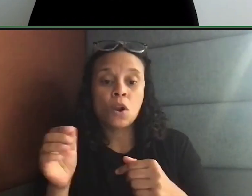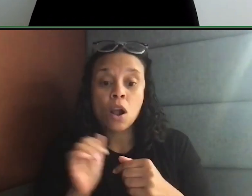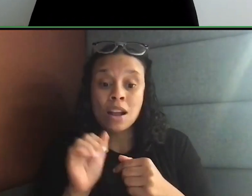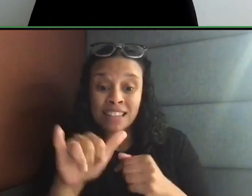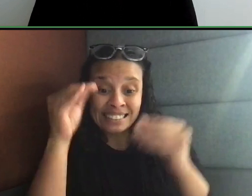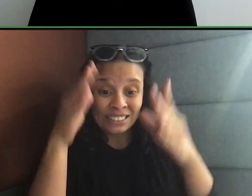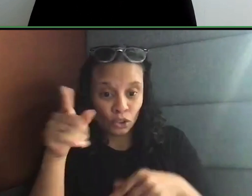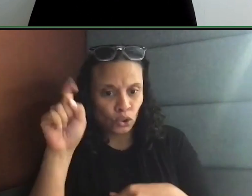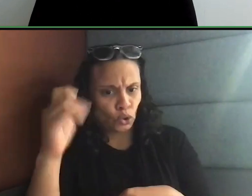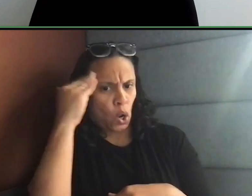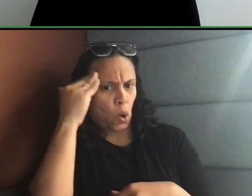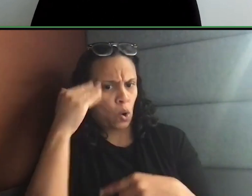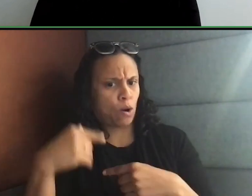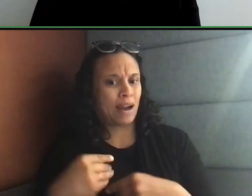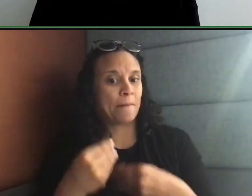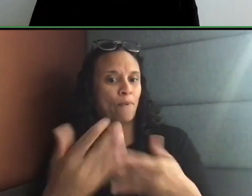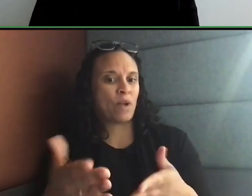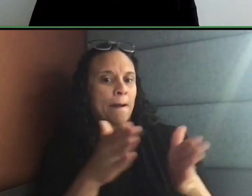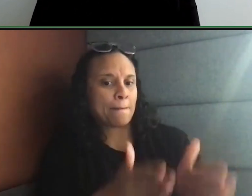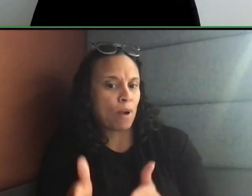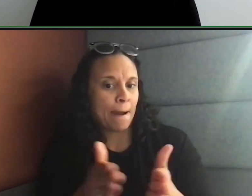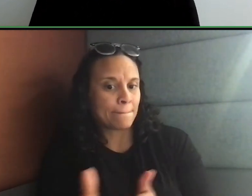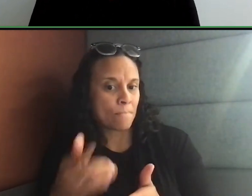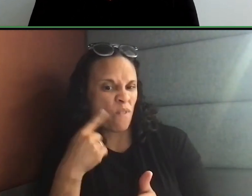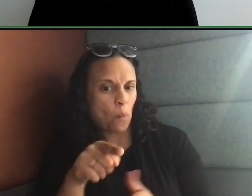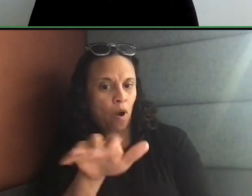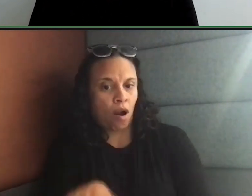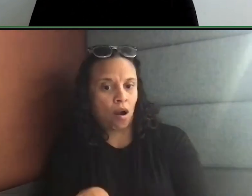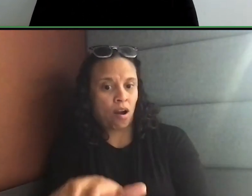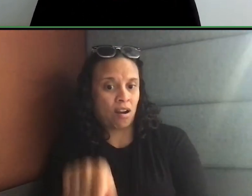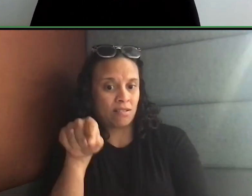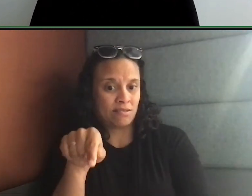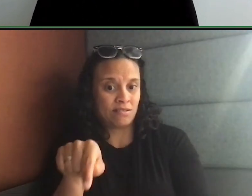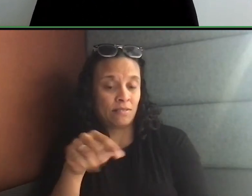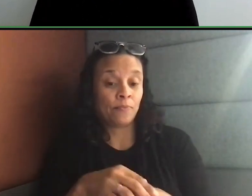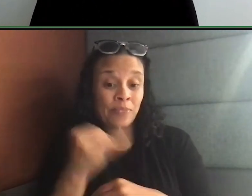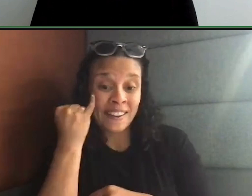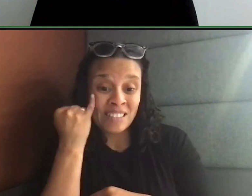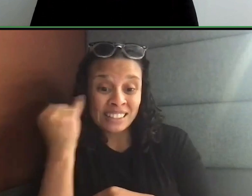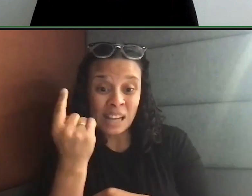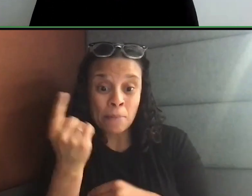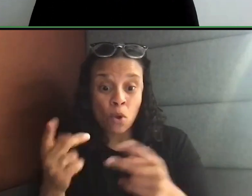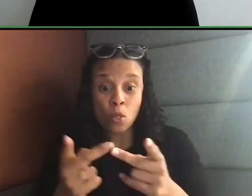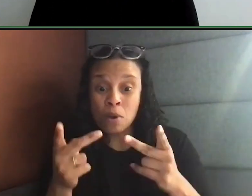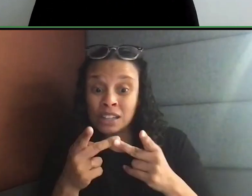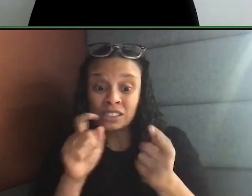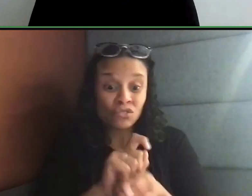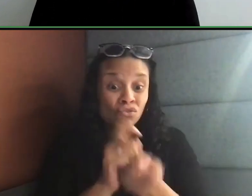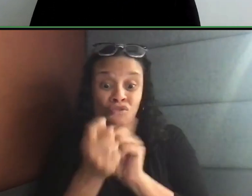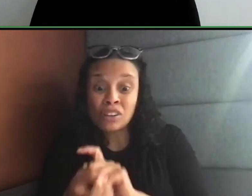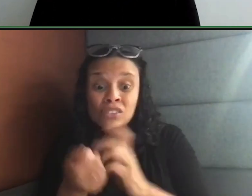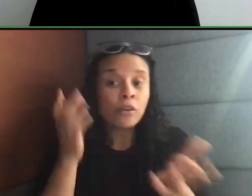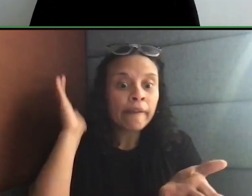communicate if there's a change in modality or location or something like that. The student